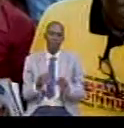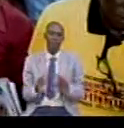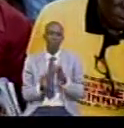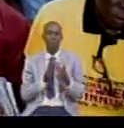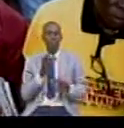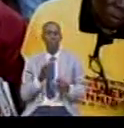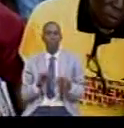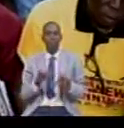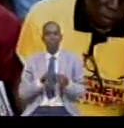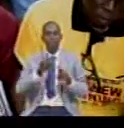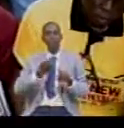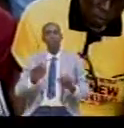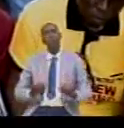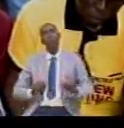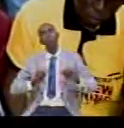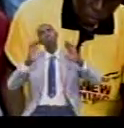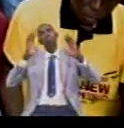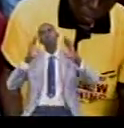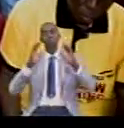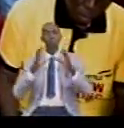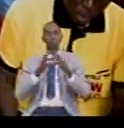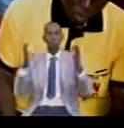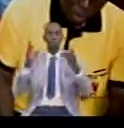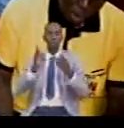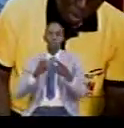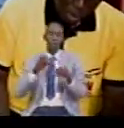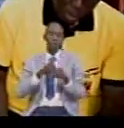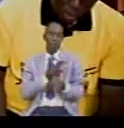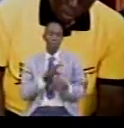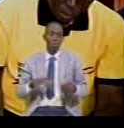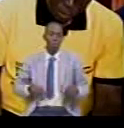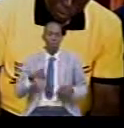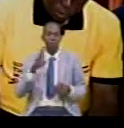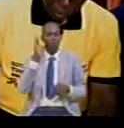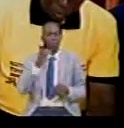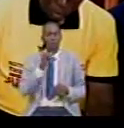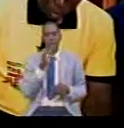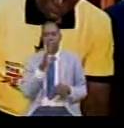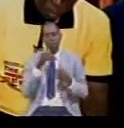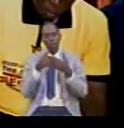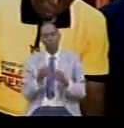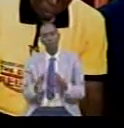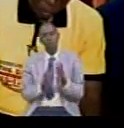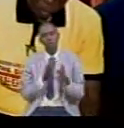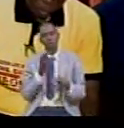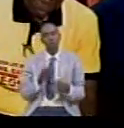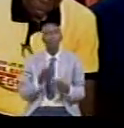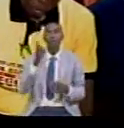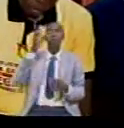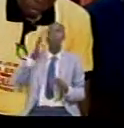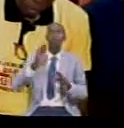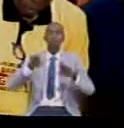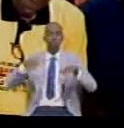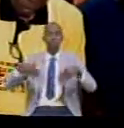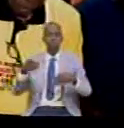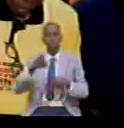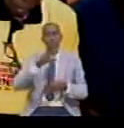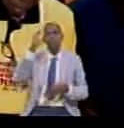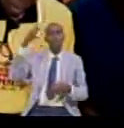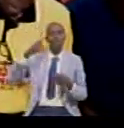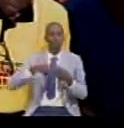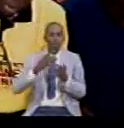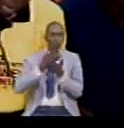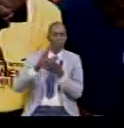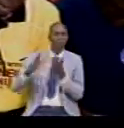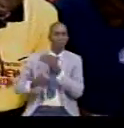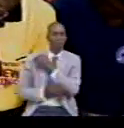you consecrate more to him, you will not be lost. As God gives you the grace to resist temptation, you will not be lost in